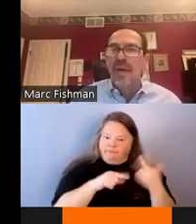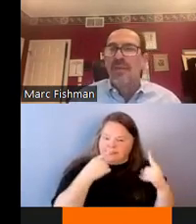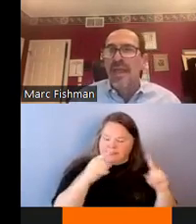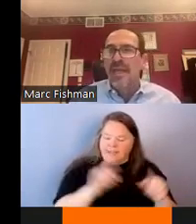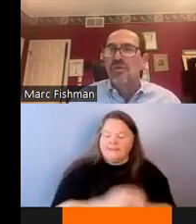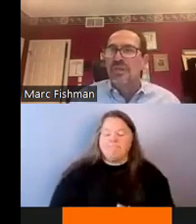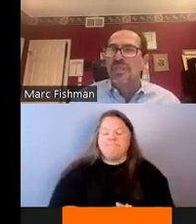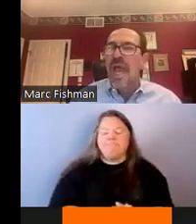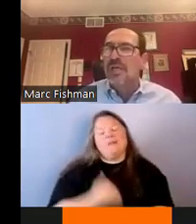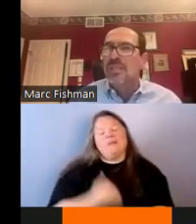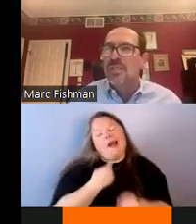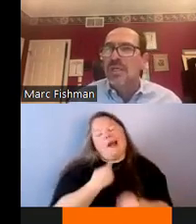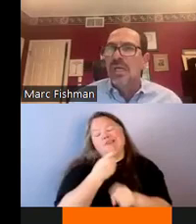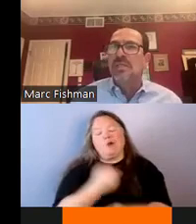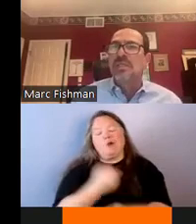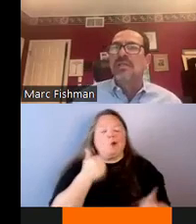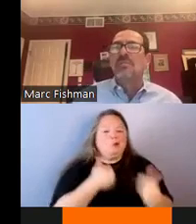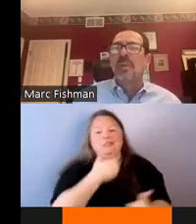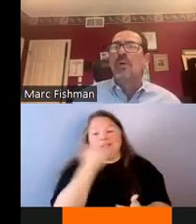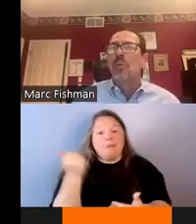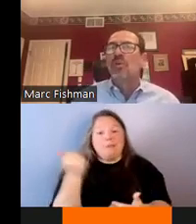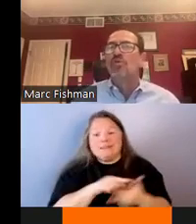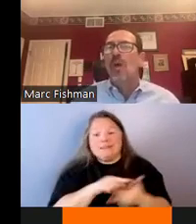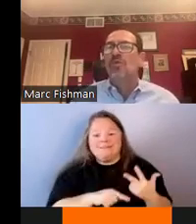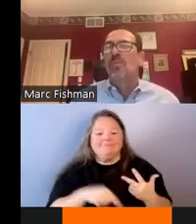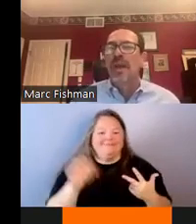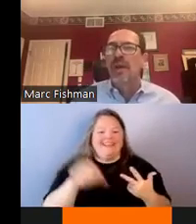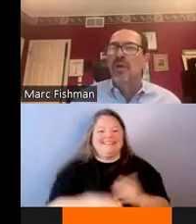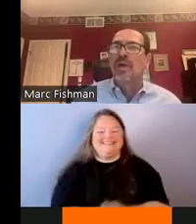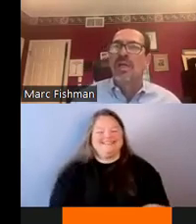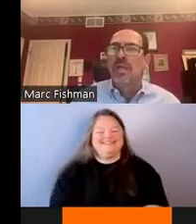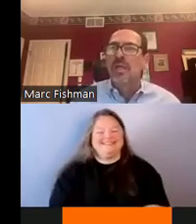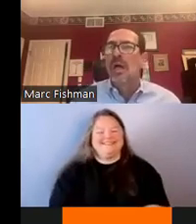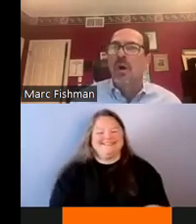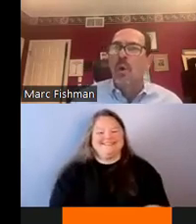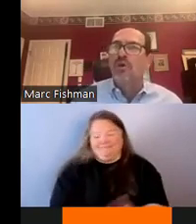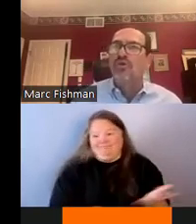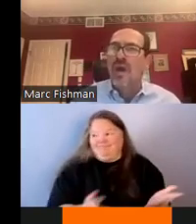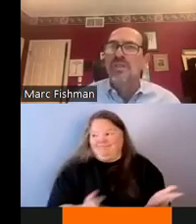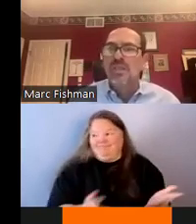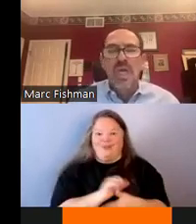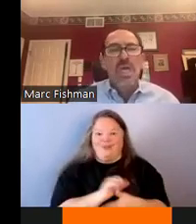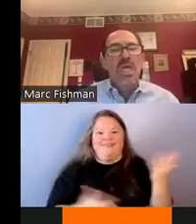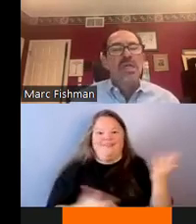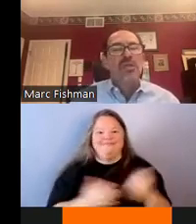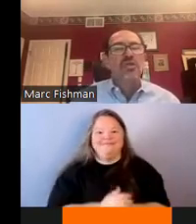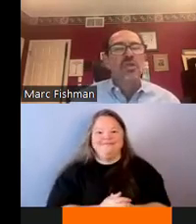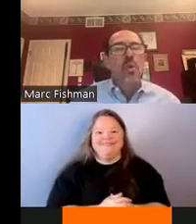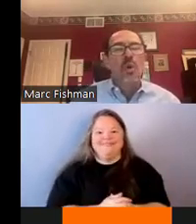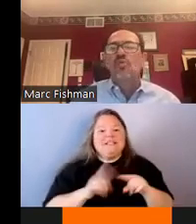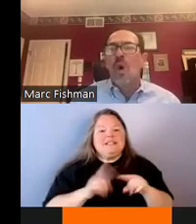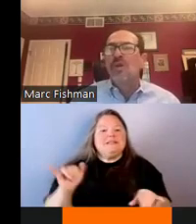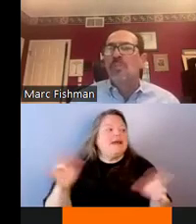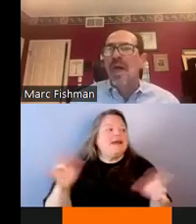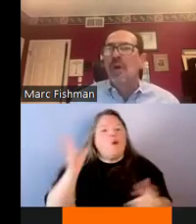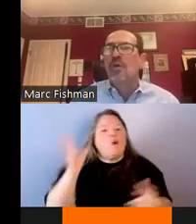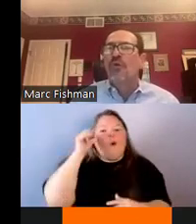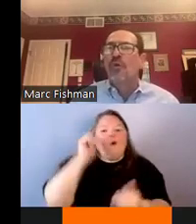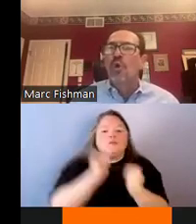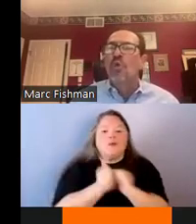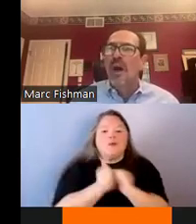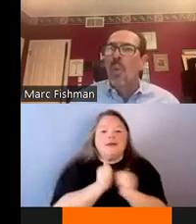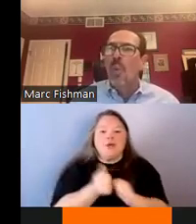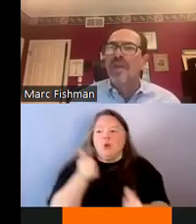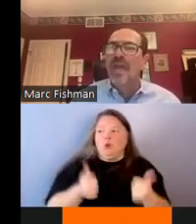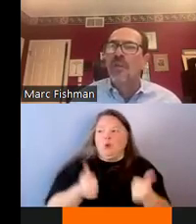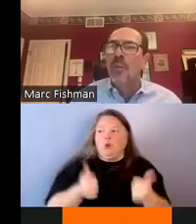which is better? The answer is yes. It's less about which one is better in a horse race. It's which one is better